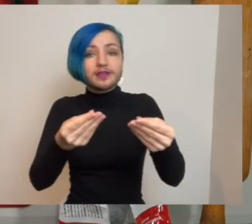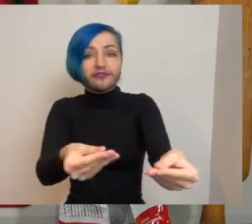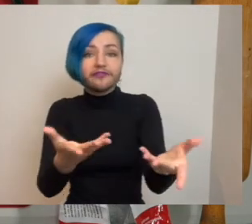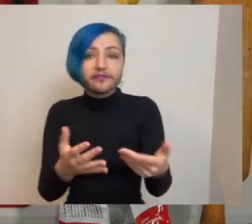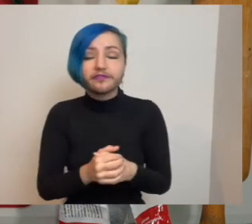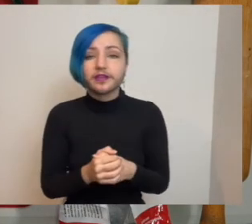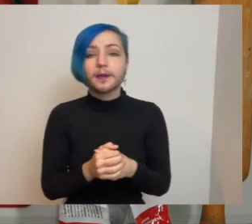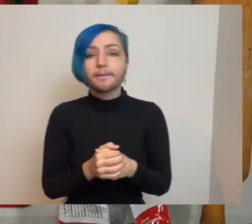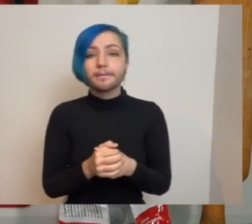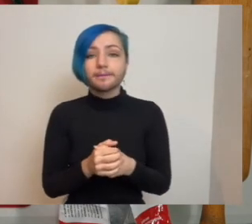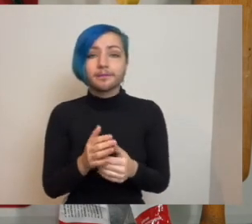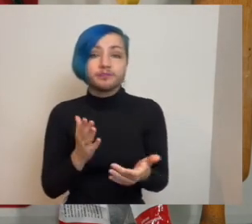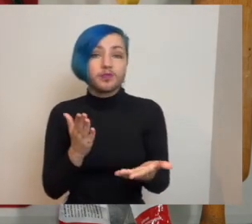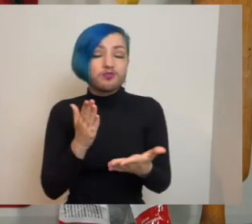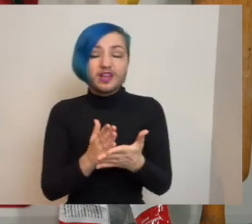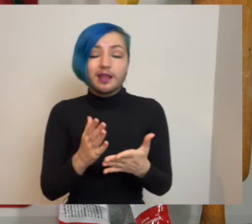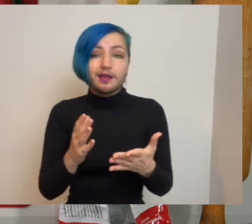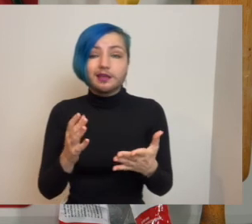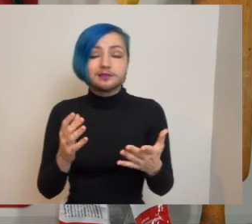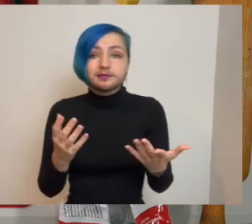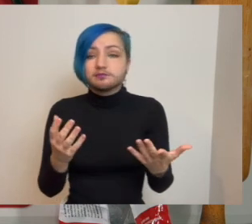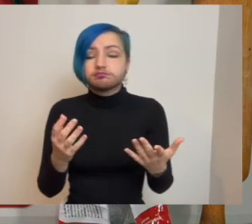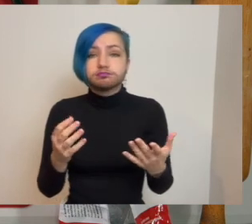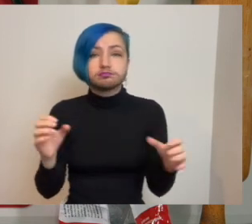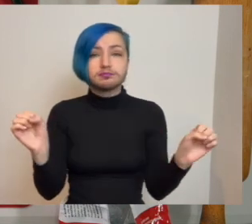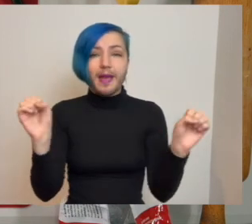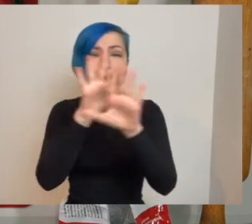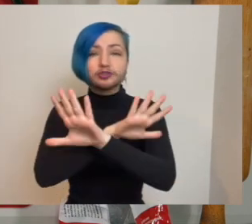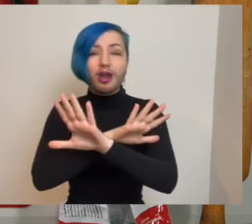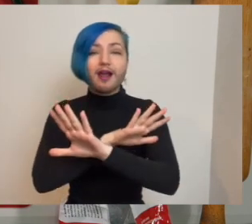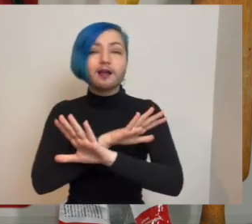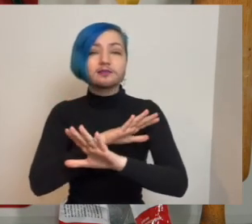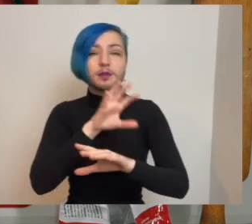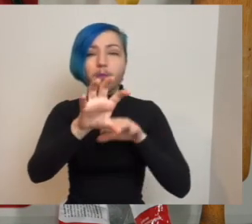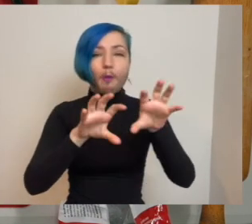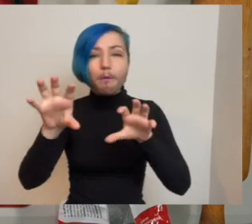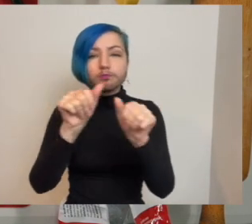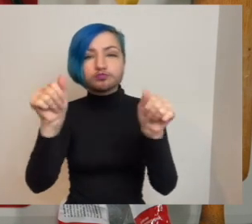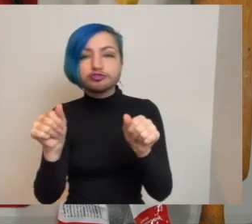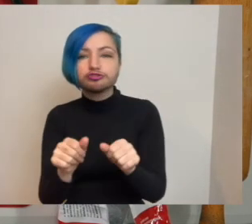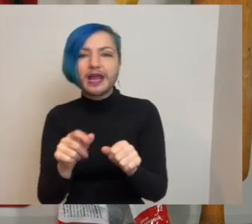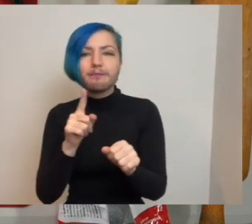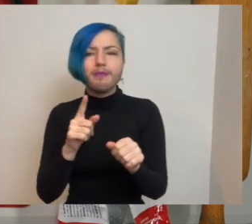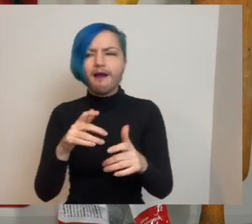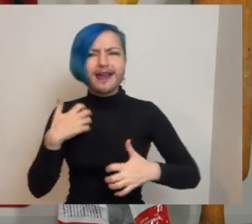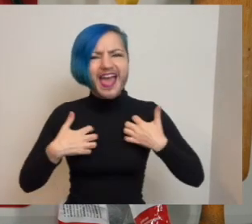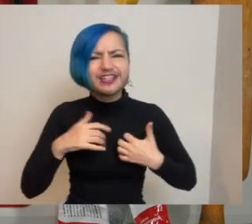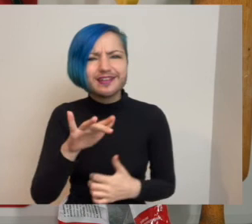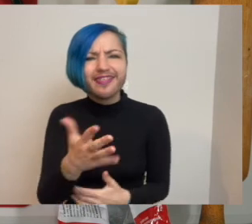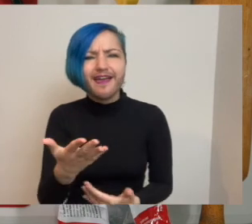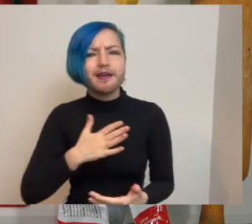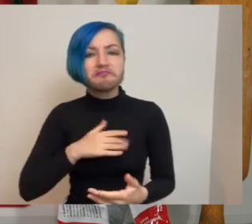Again, just sort of really kind of abstracted blobby shapes, but they kind of add quite a kind of fun energy. This is just